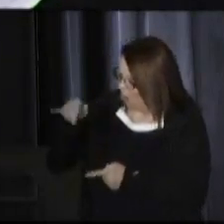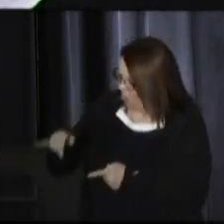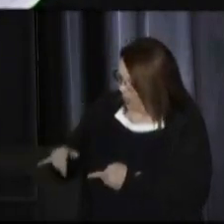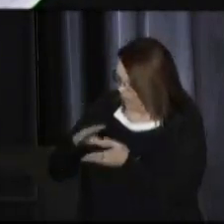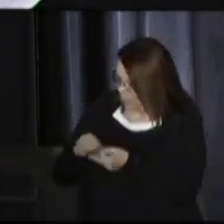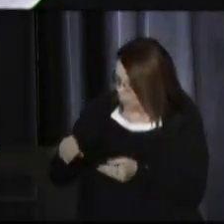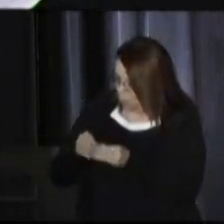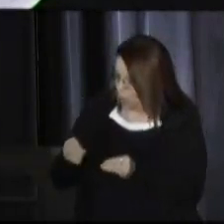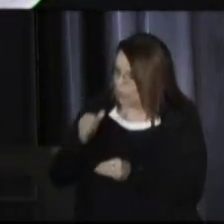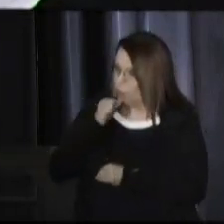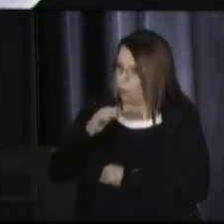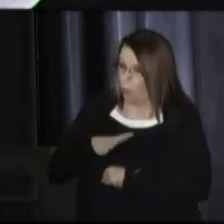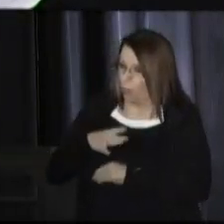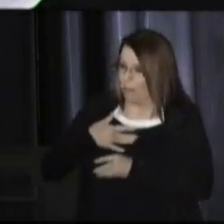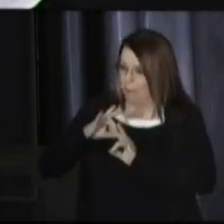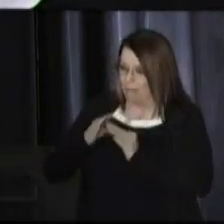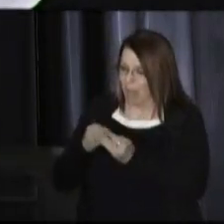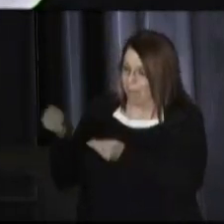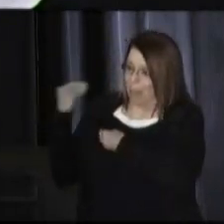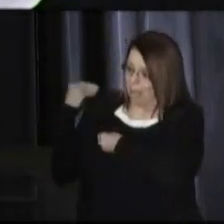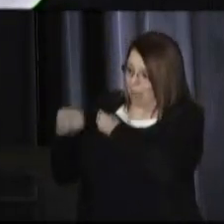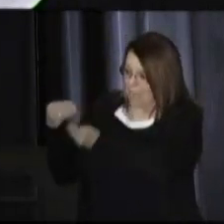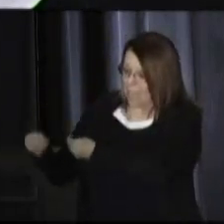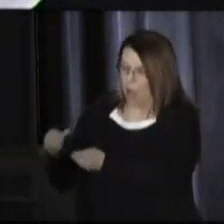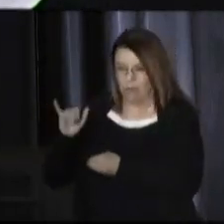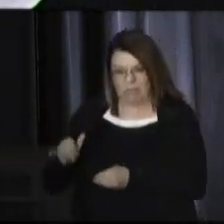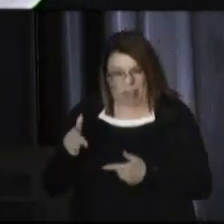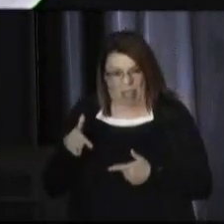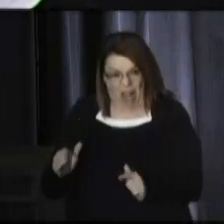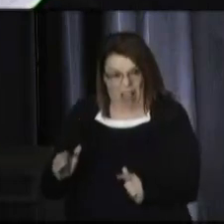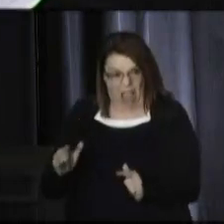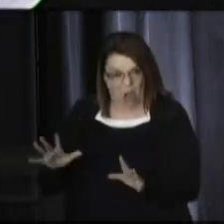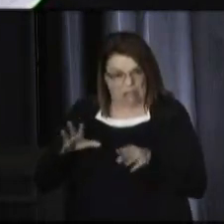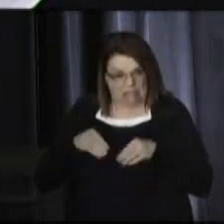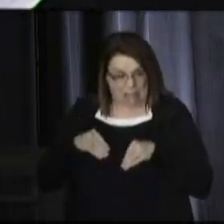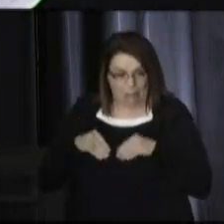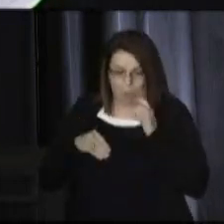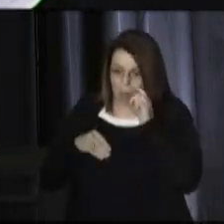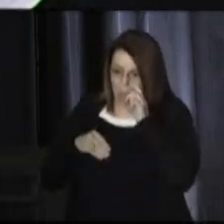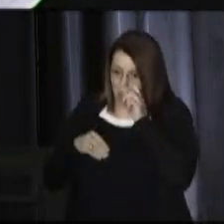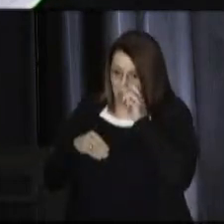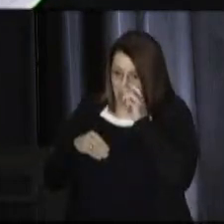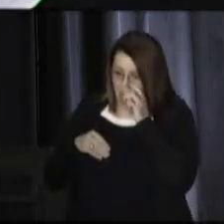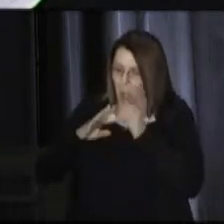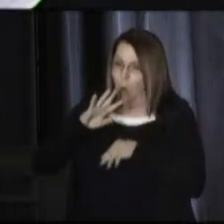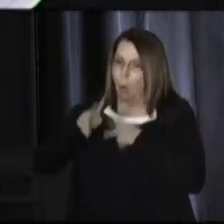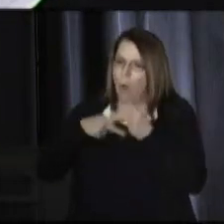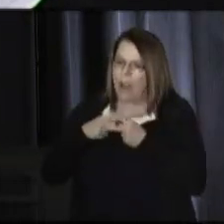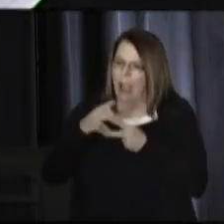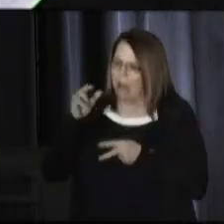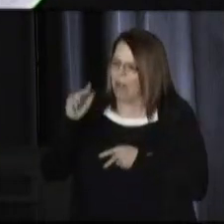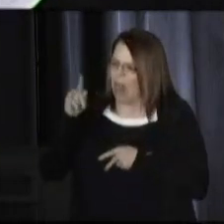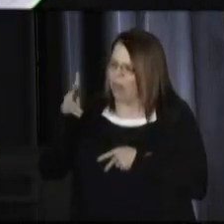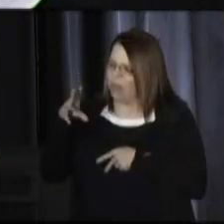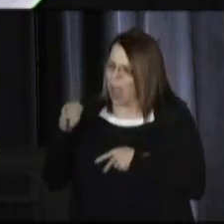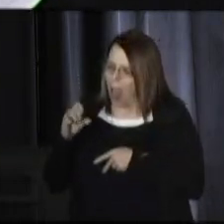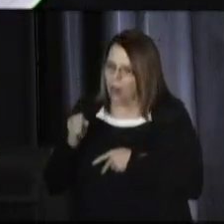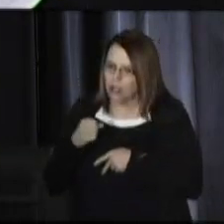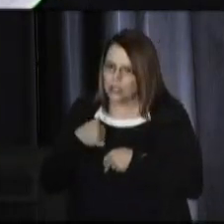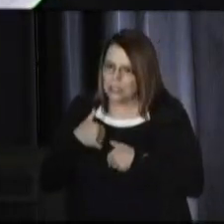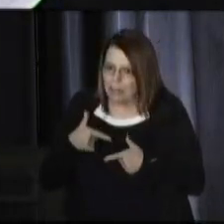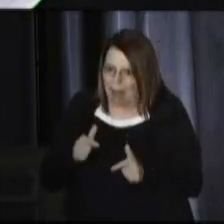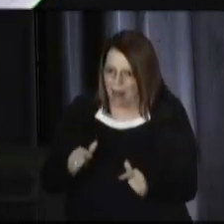irreverence towards storytelling was so important. There was always an element of reverence for these stories, but it was always people